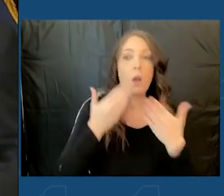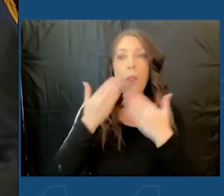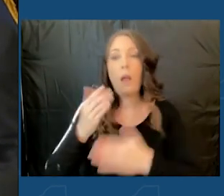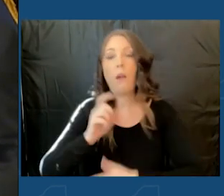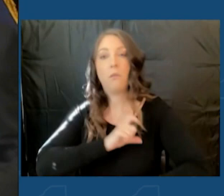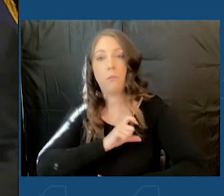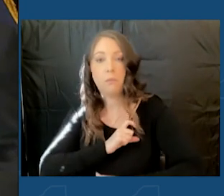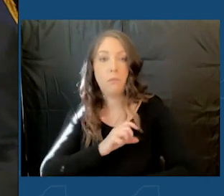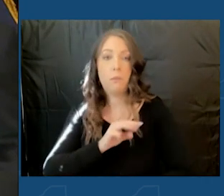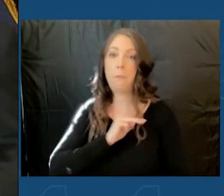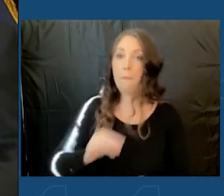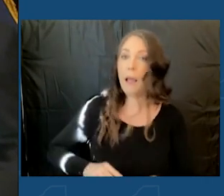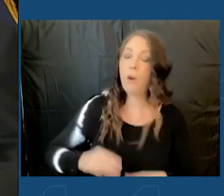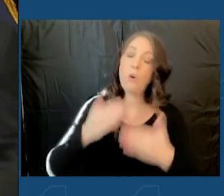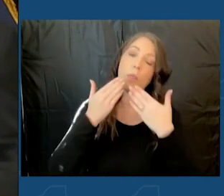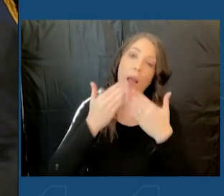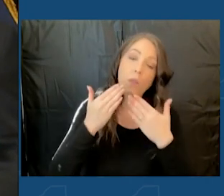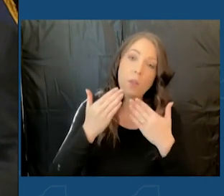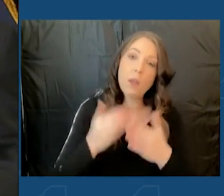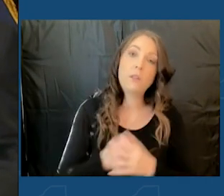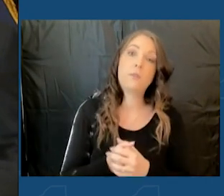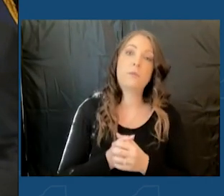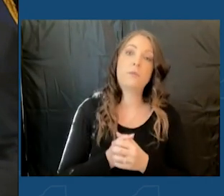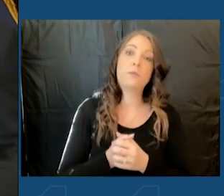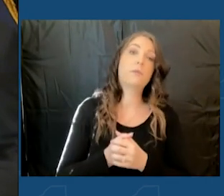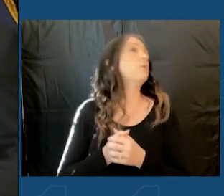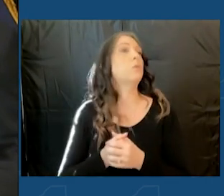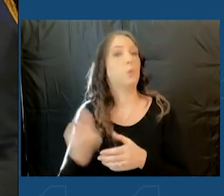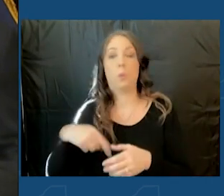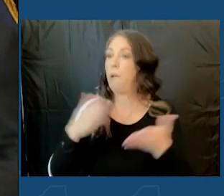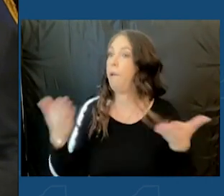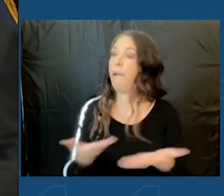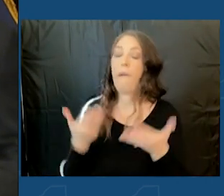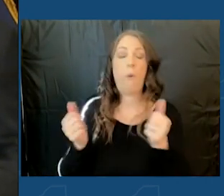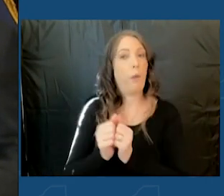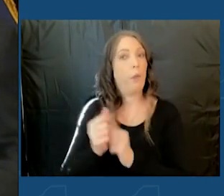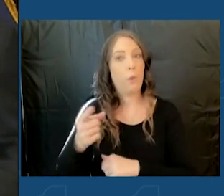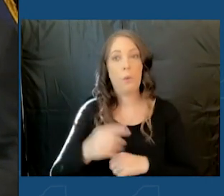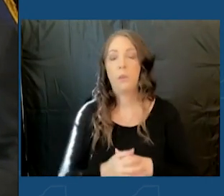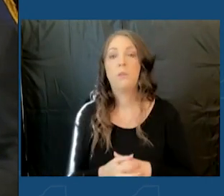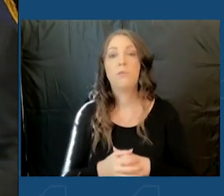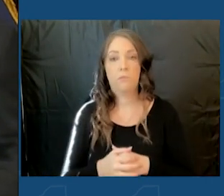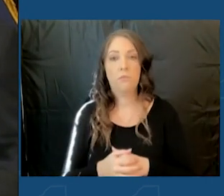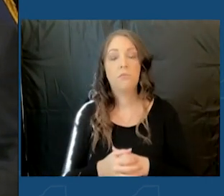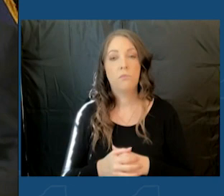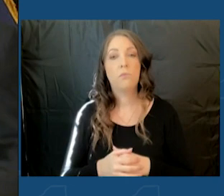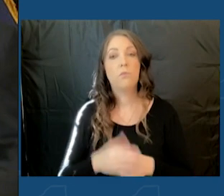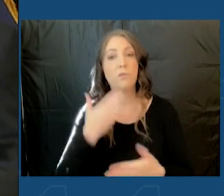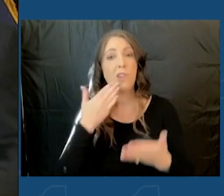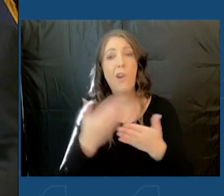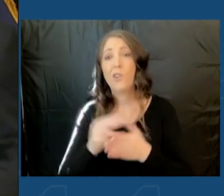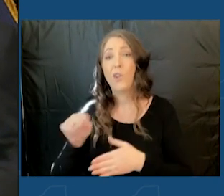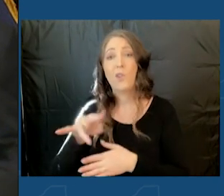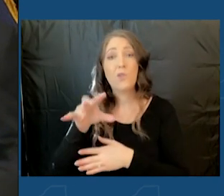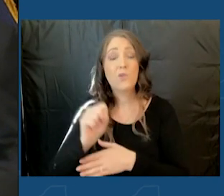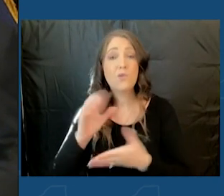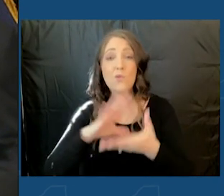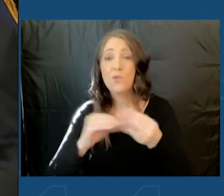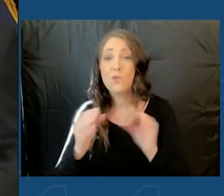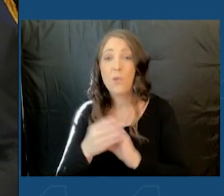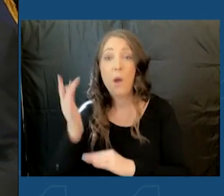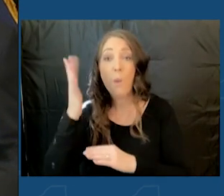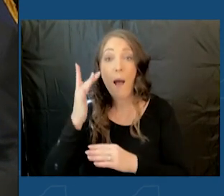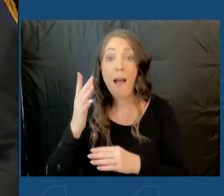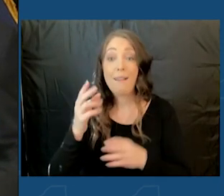to have literally in the trenches with you. And it's part of a larger good news story as well, because gun seizures are up.